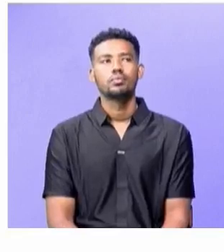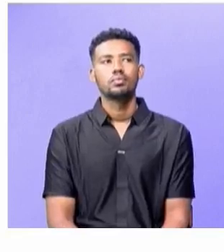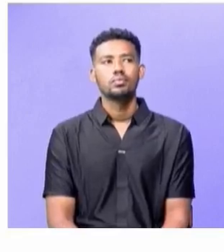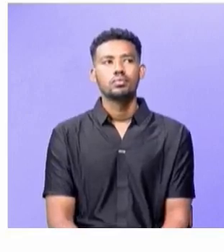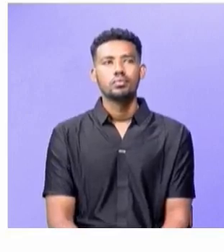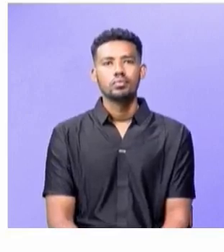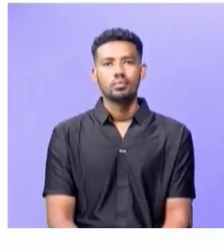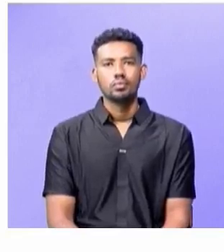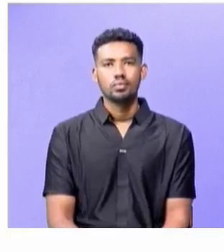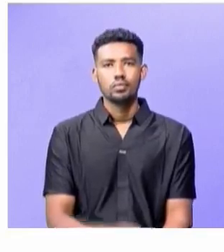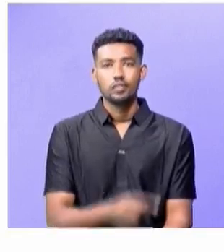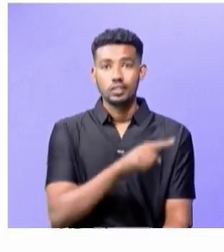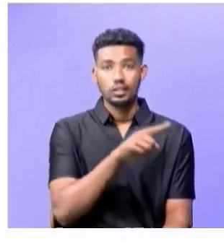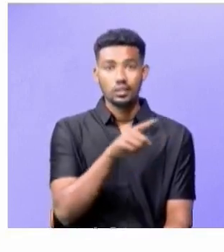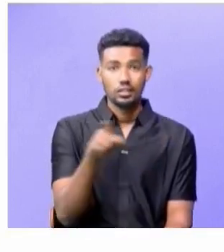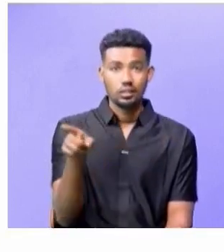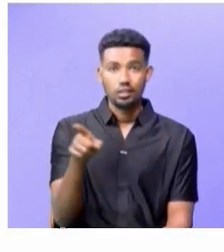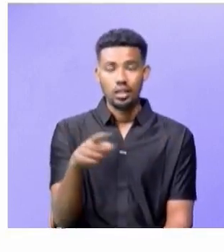fruits.